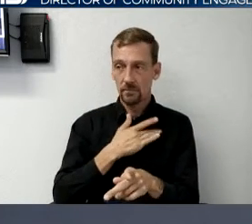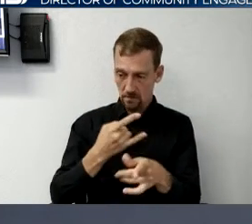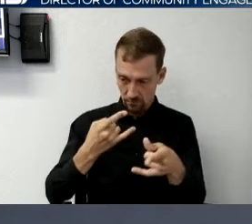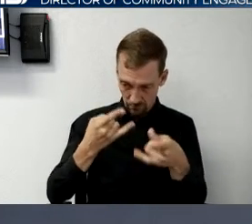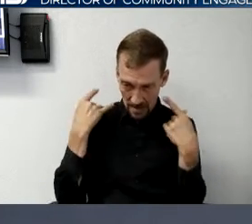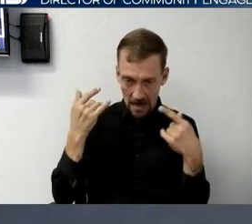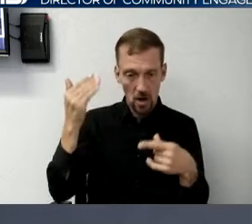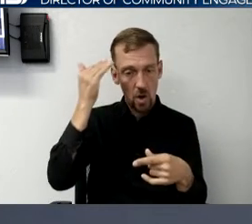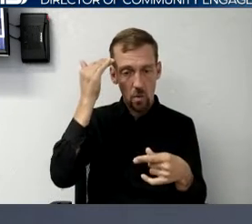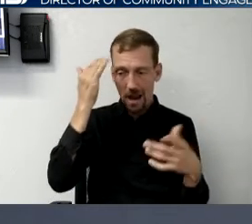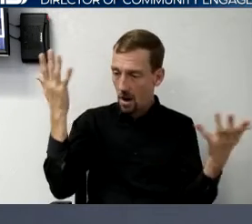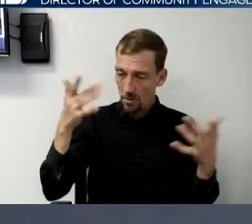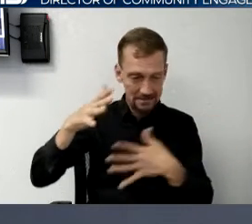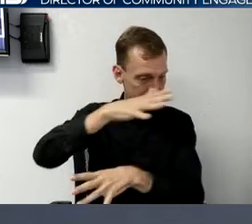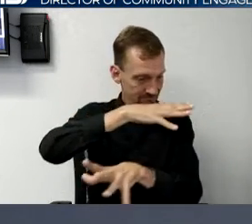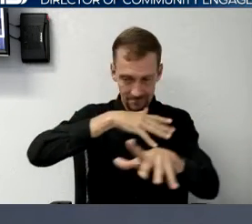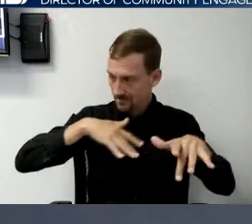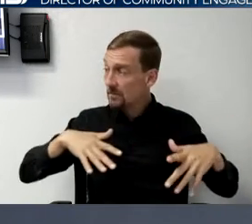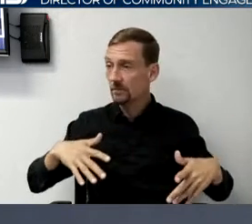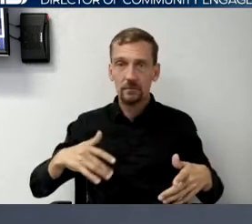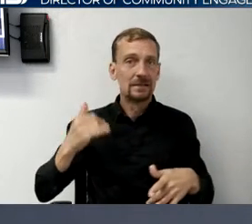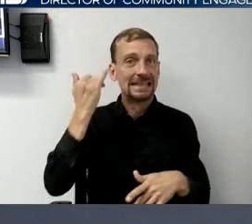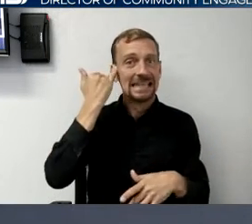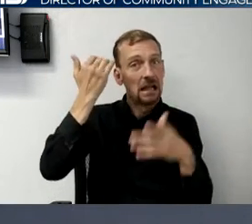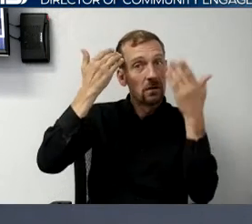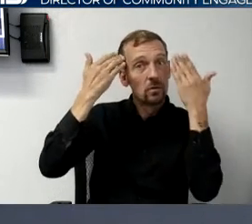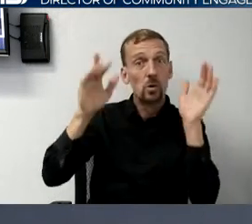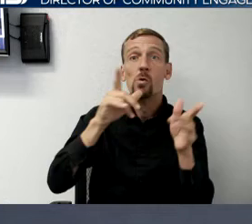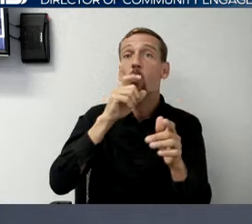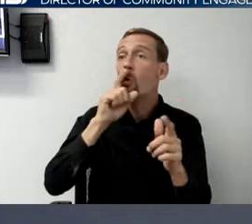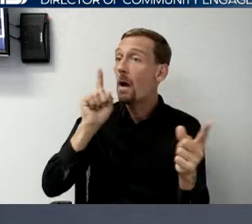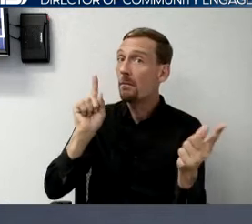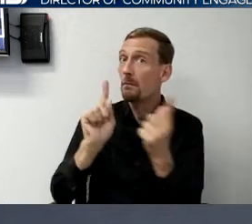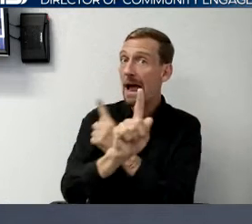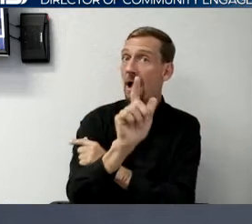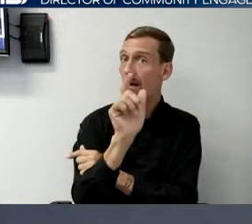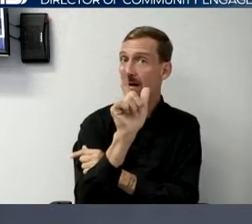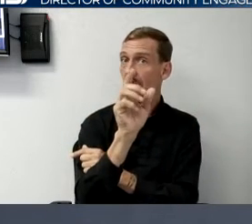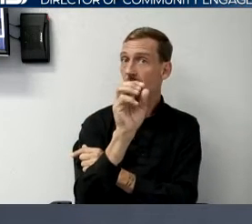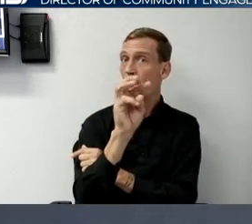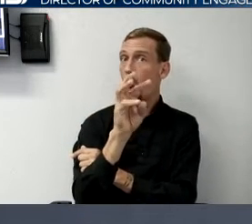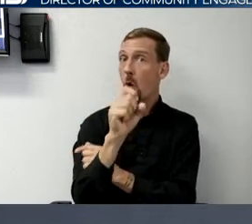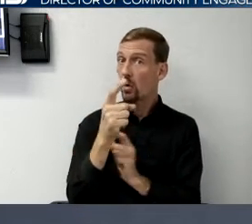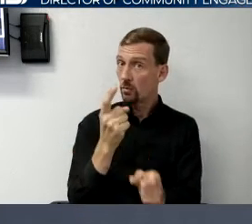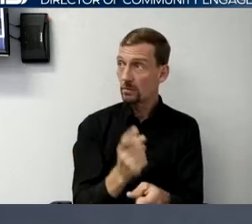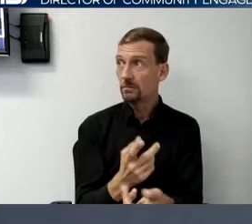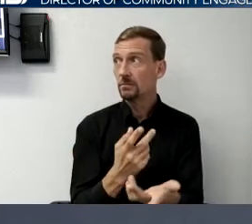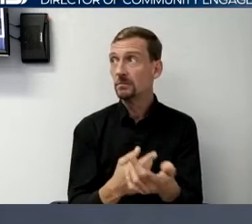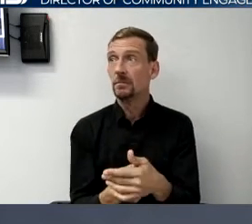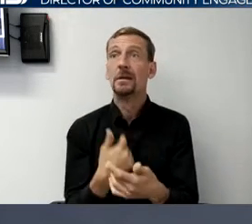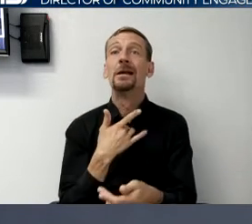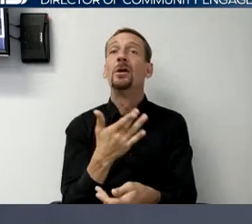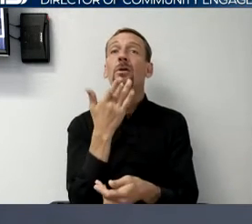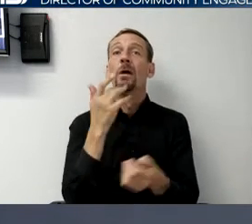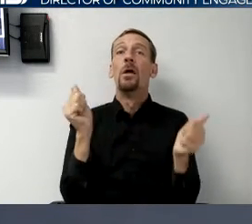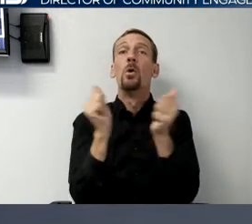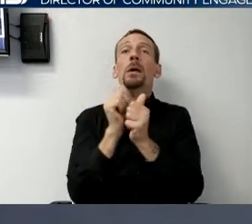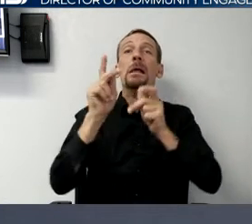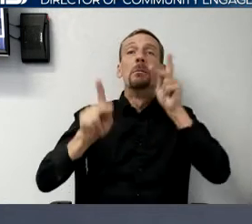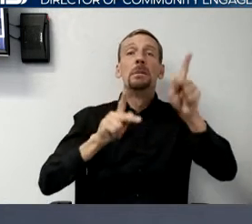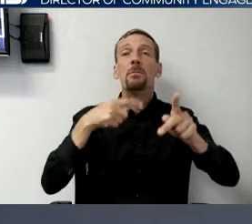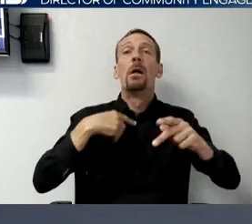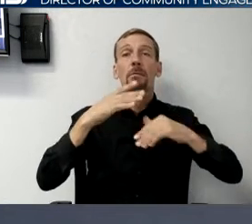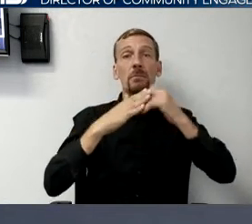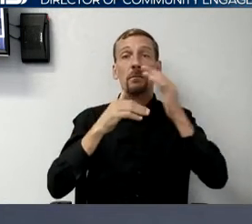be aware of things, but you have no idea who you're walking by at Lowe's, Gary, right? Yeah. I would much rather be with people that I'm